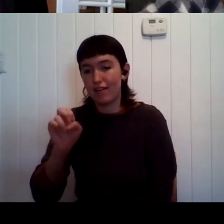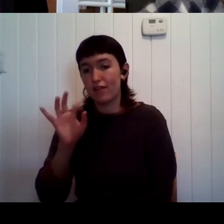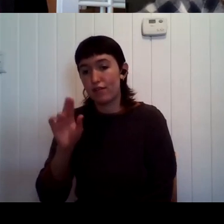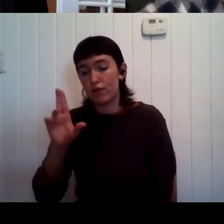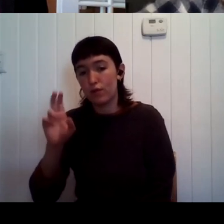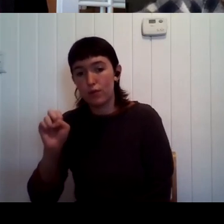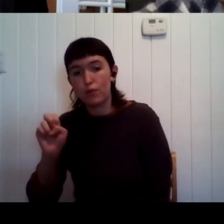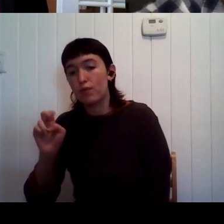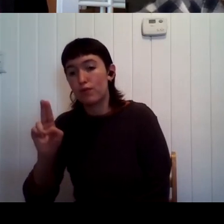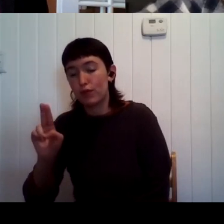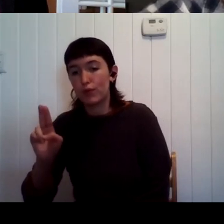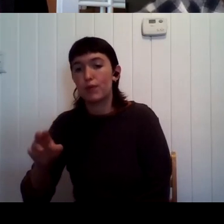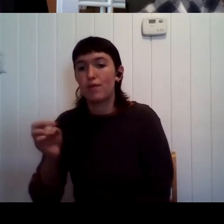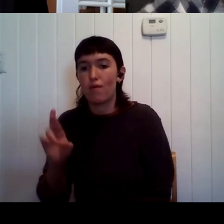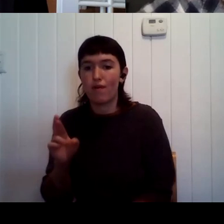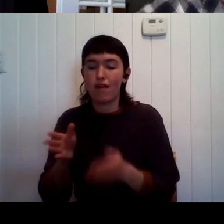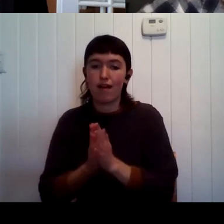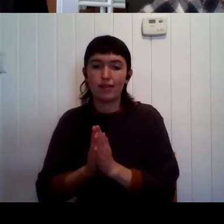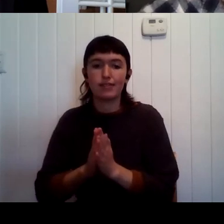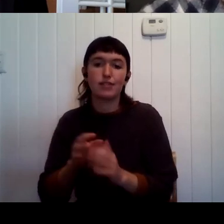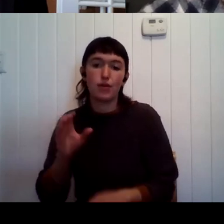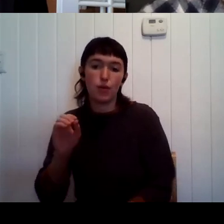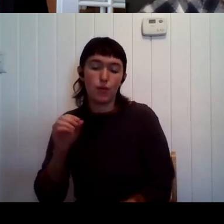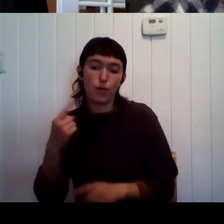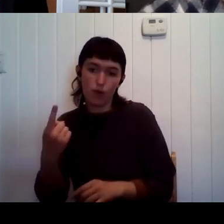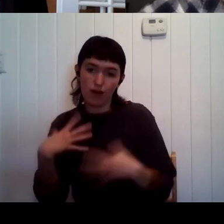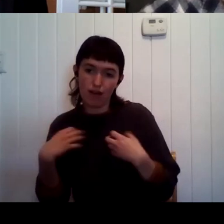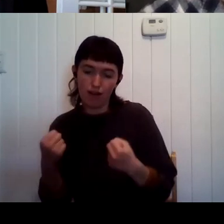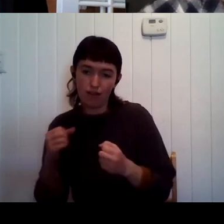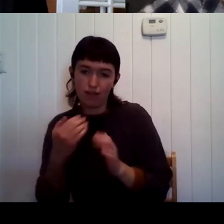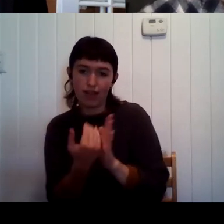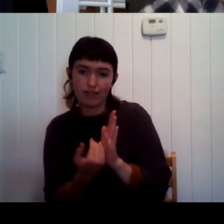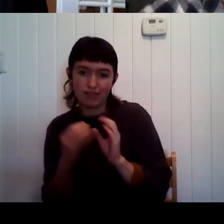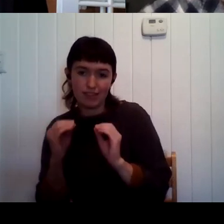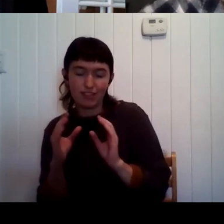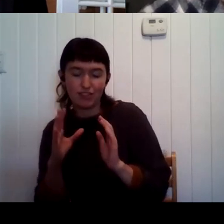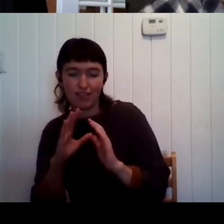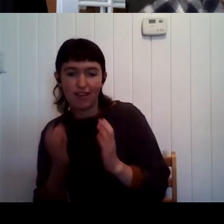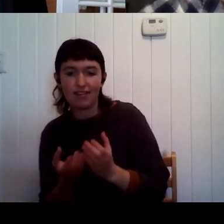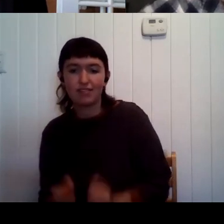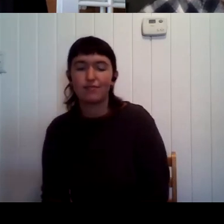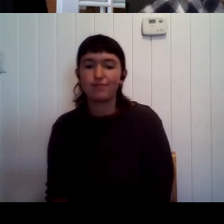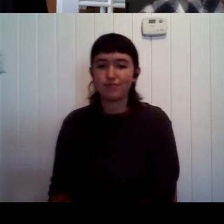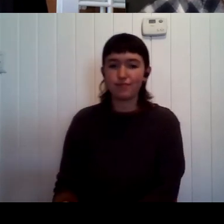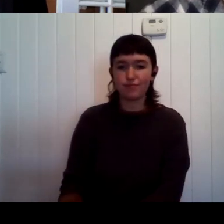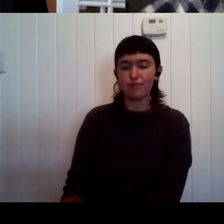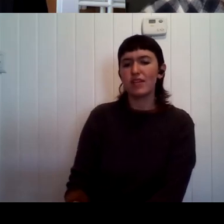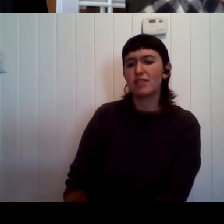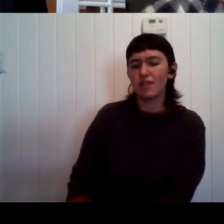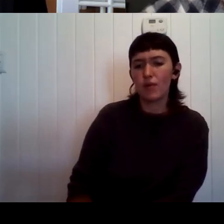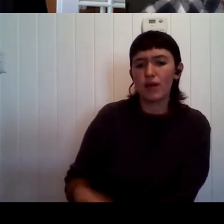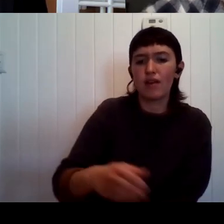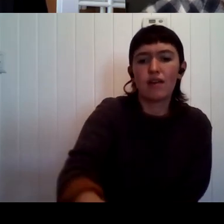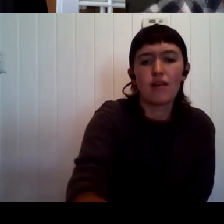did climate change approximately start? Oof. Do you know the answer to that, Sarah? So,